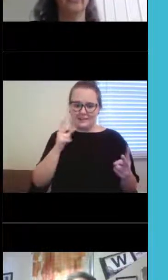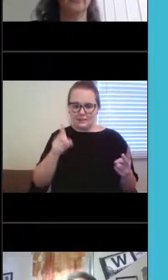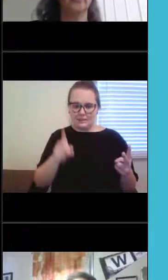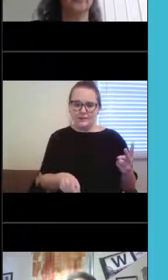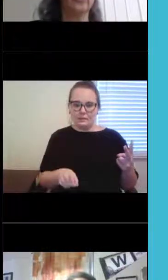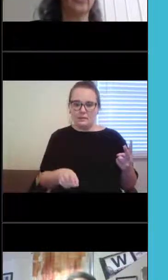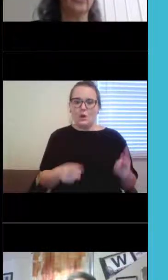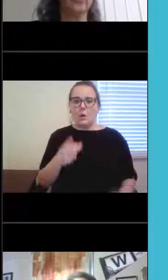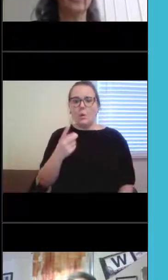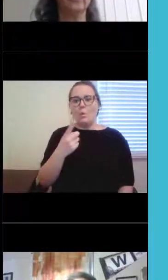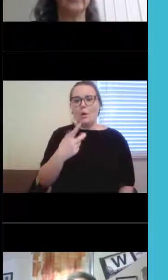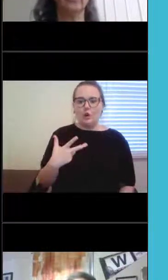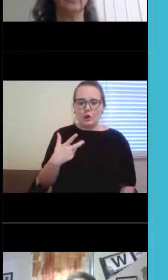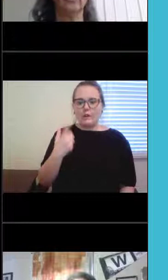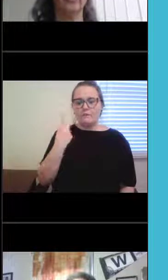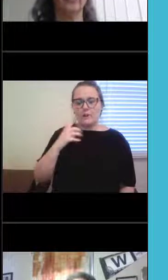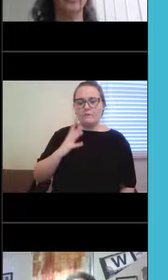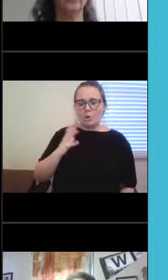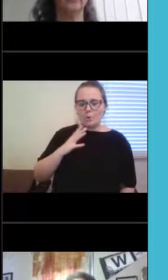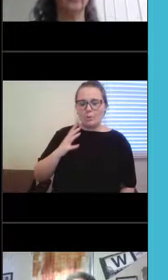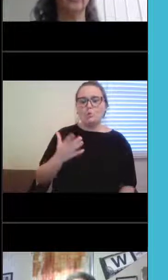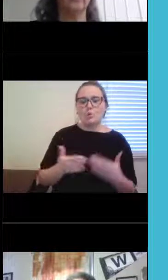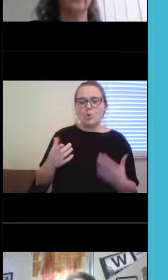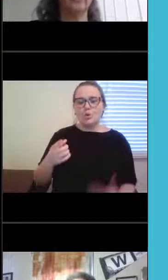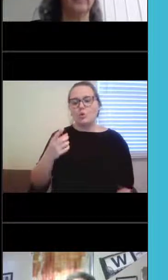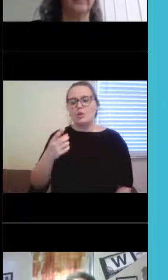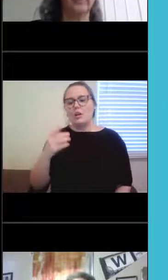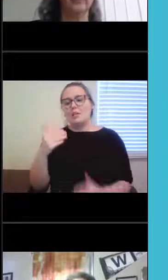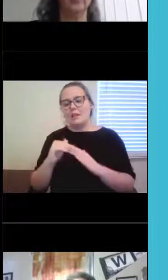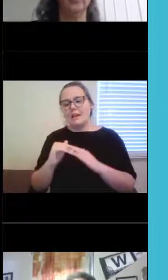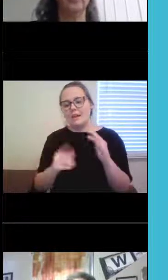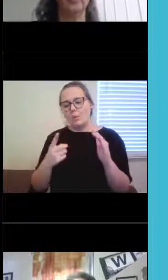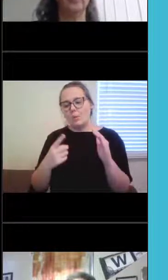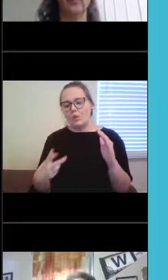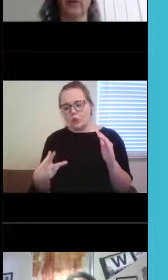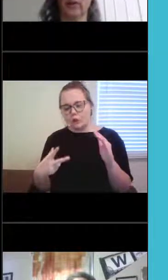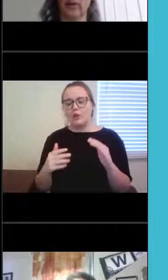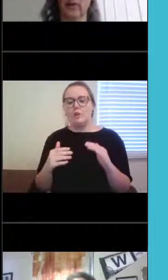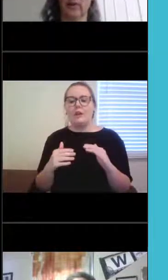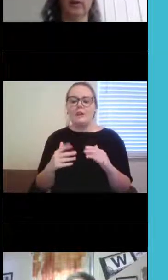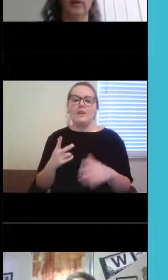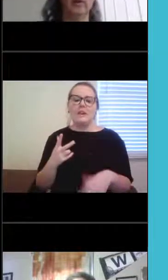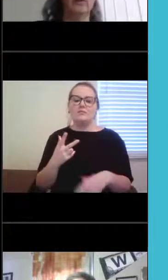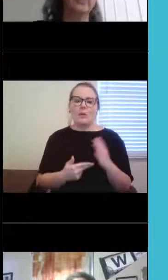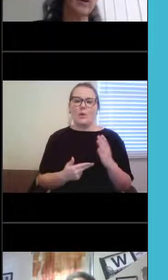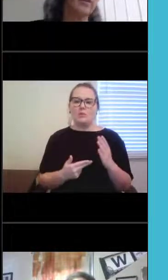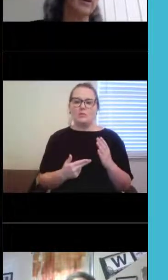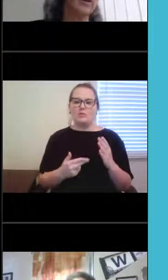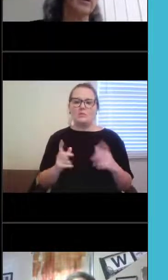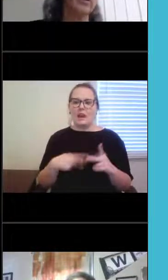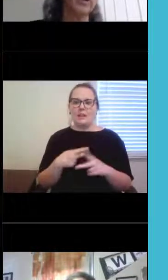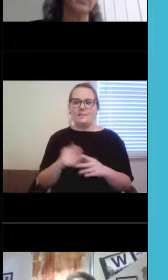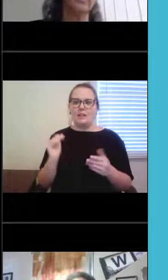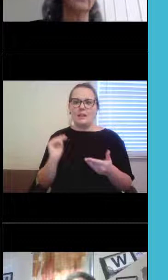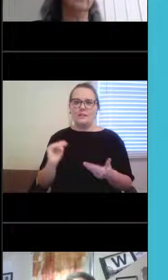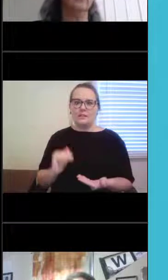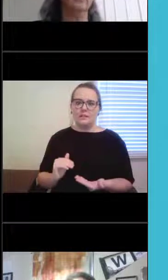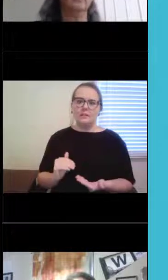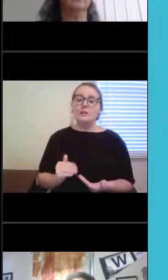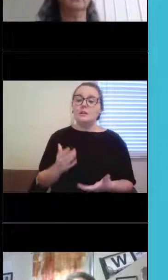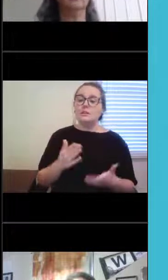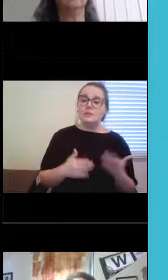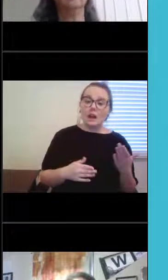about a third from a formal source, less than a third from informal, and even less from both types of sources. So some, but not